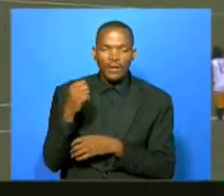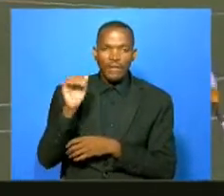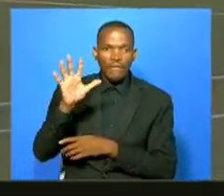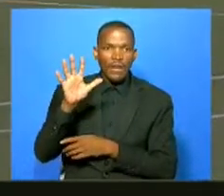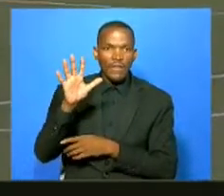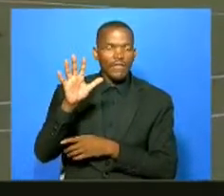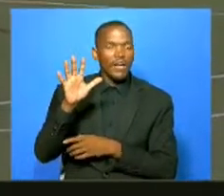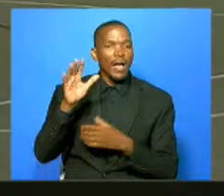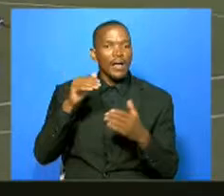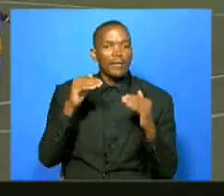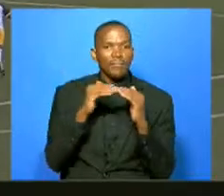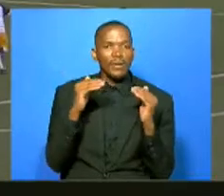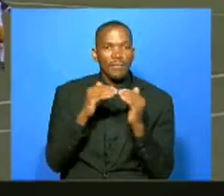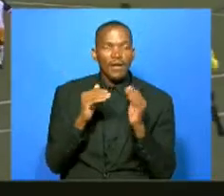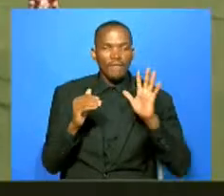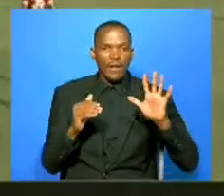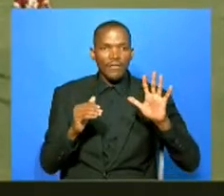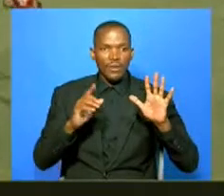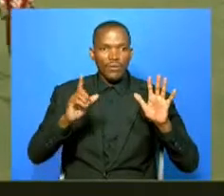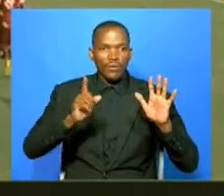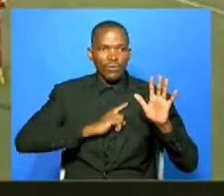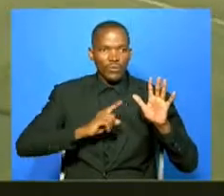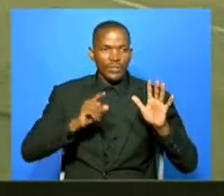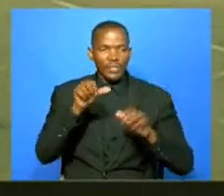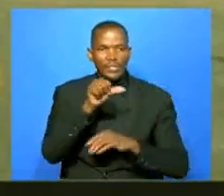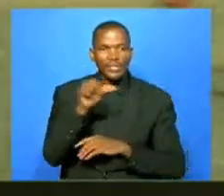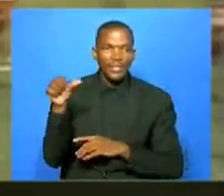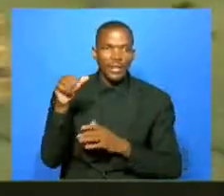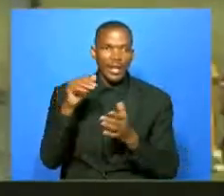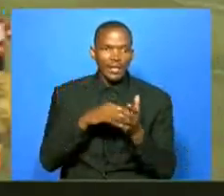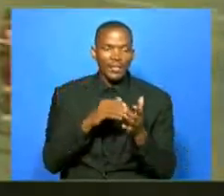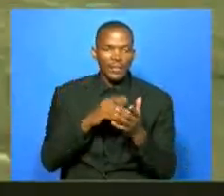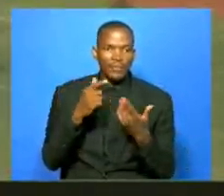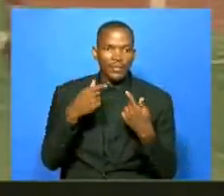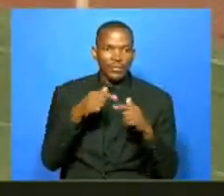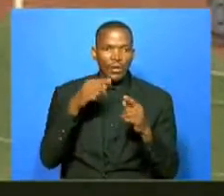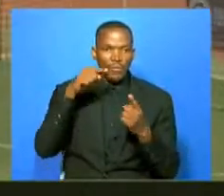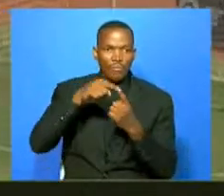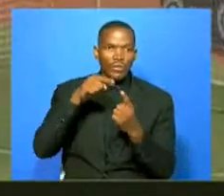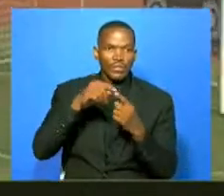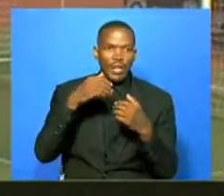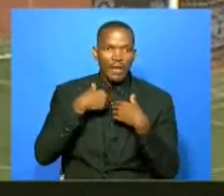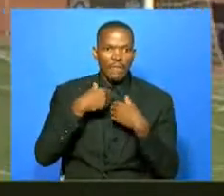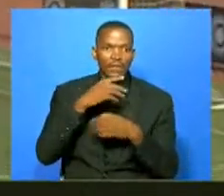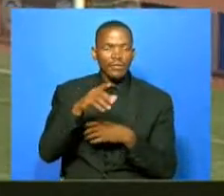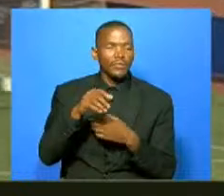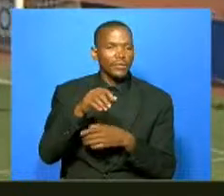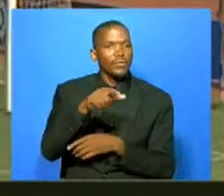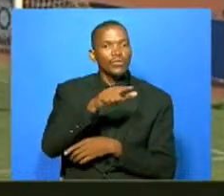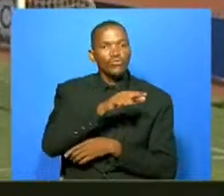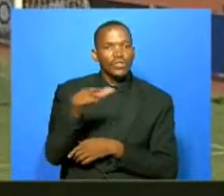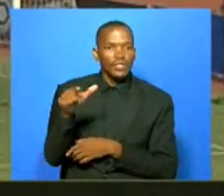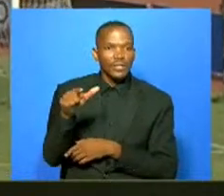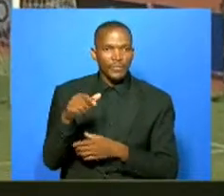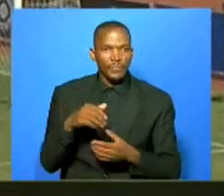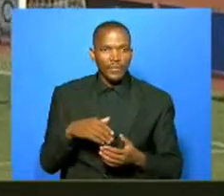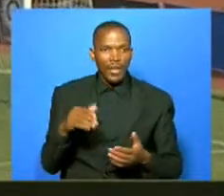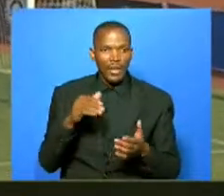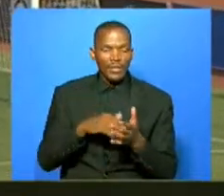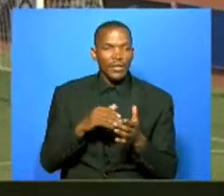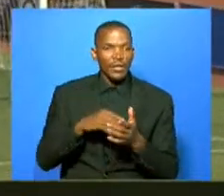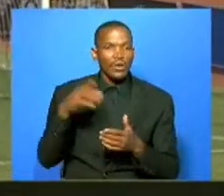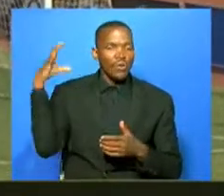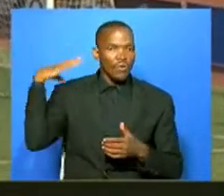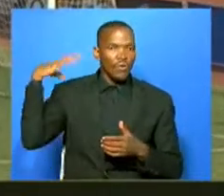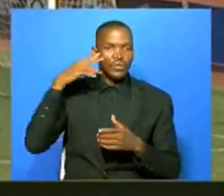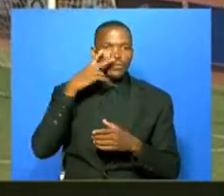ba kwadisa maleka a matlhano le go latlhegelwa ke le lesome mme ba ikgobokanyetsa dintlha di le masome a mabedi. Mokatisi o tla ba